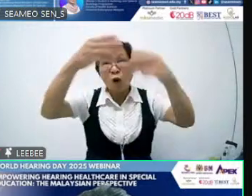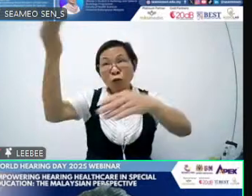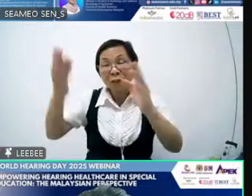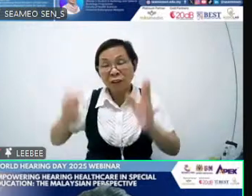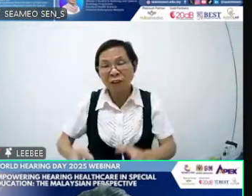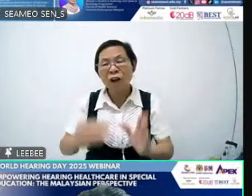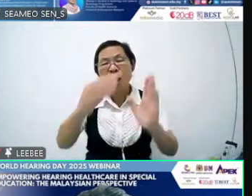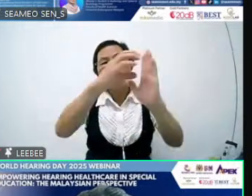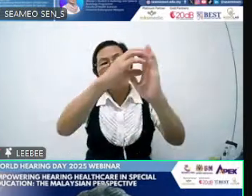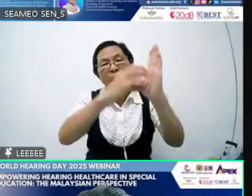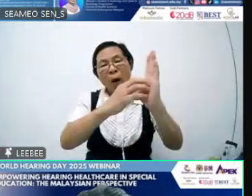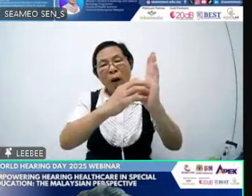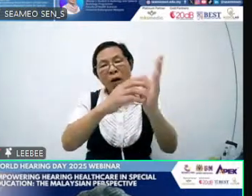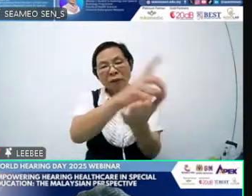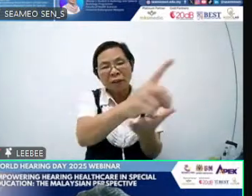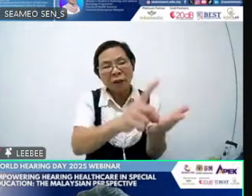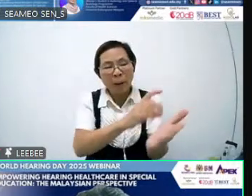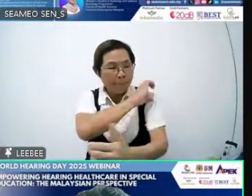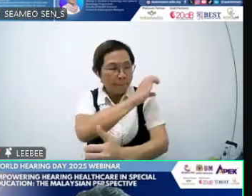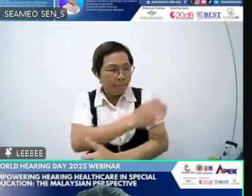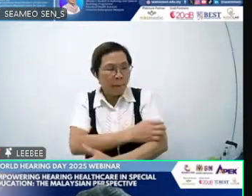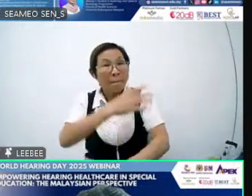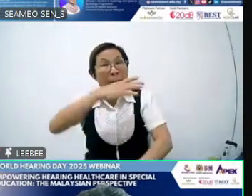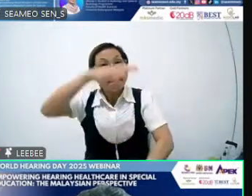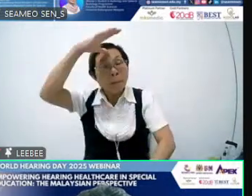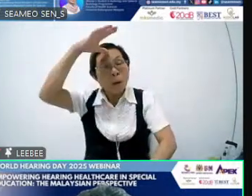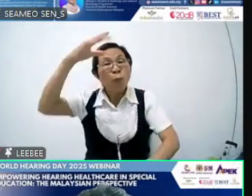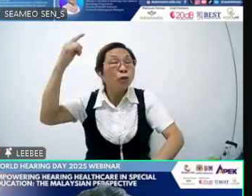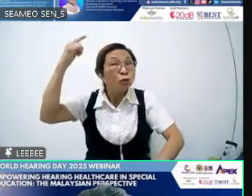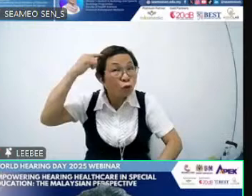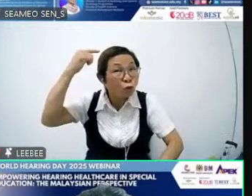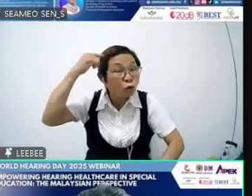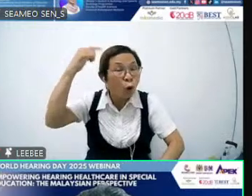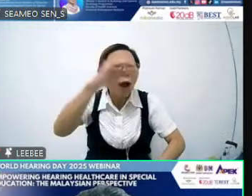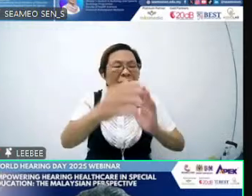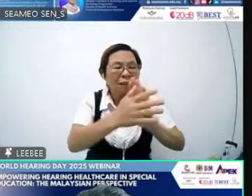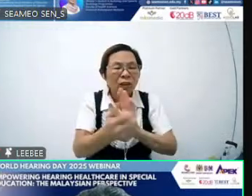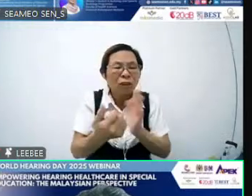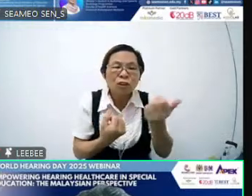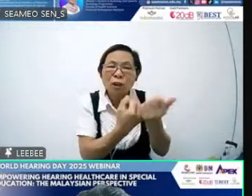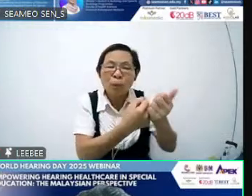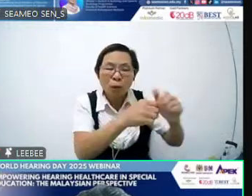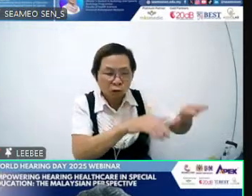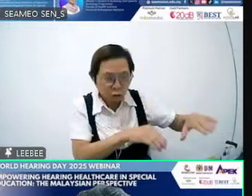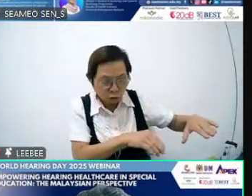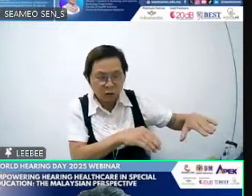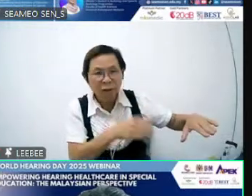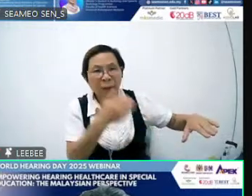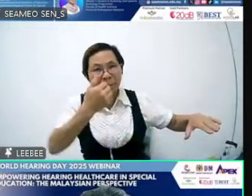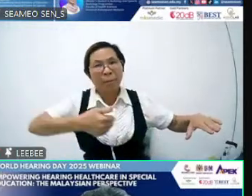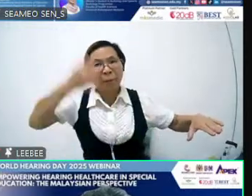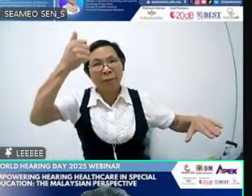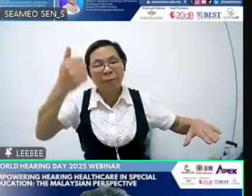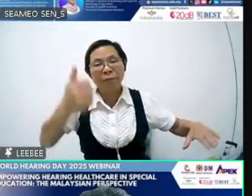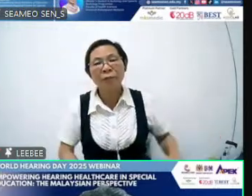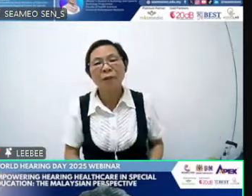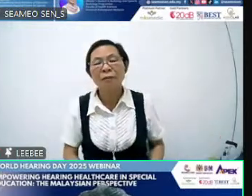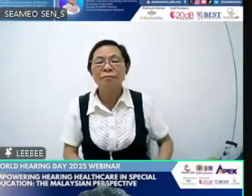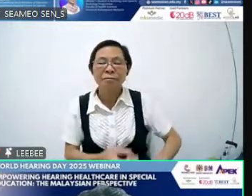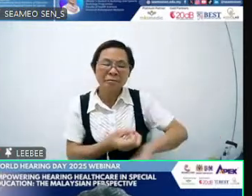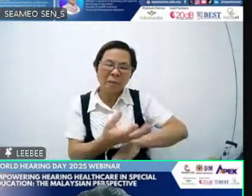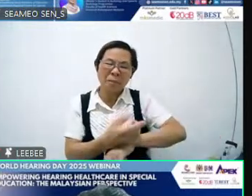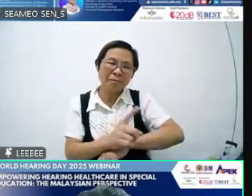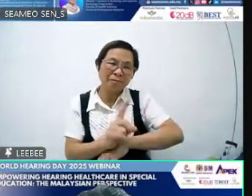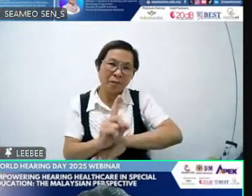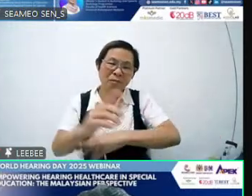is designed to empower parents with the knowledge and skills needed to support their children effectively. Without further ado,